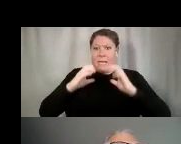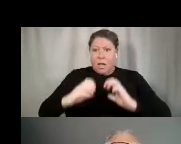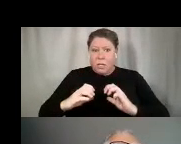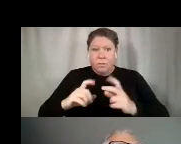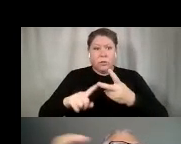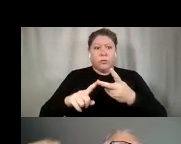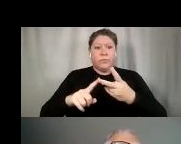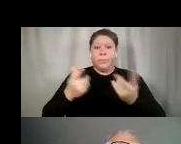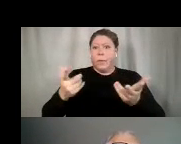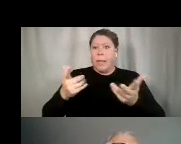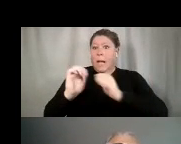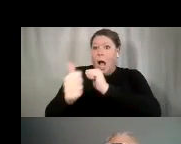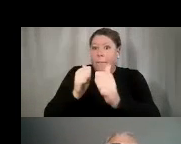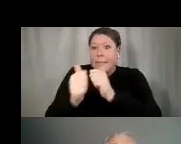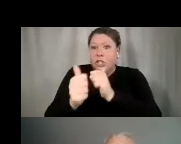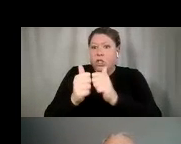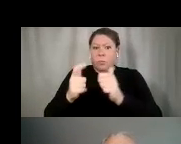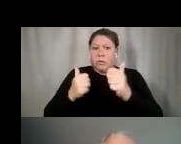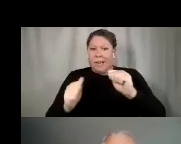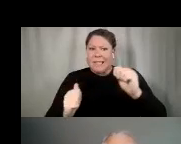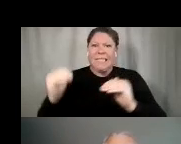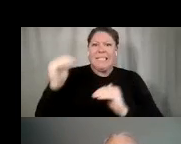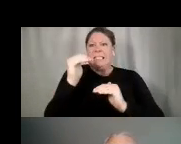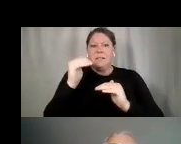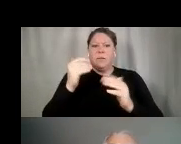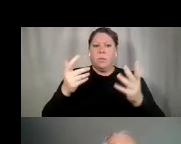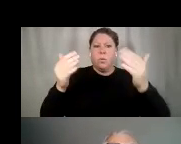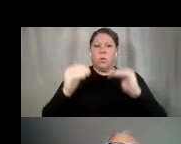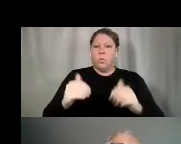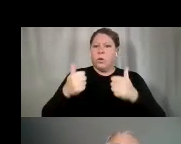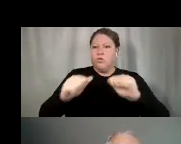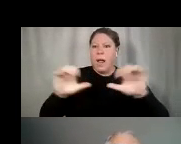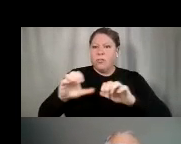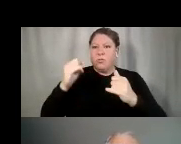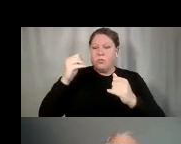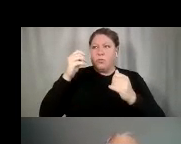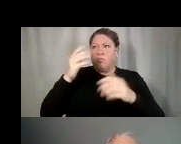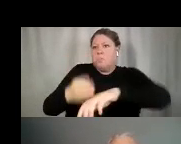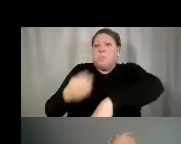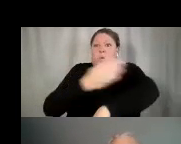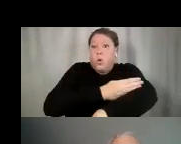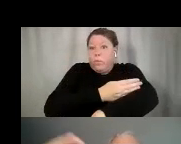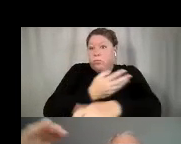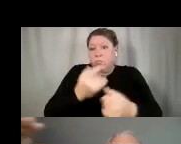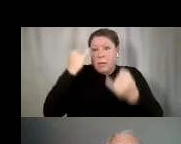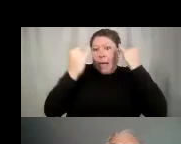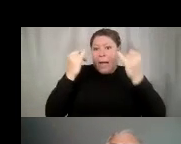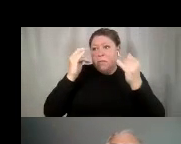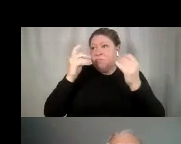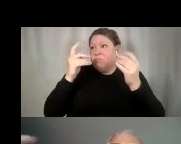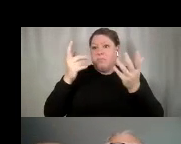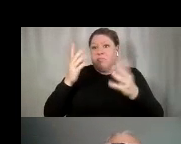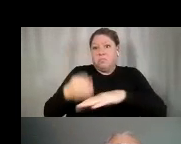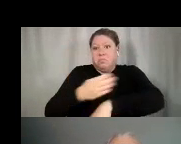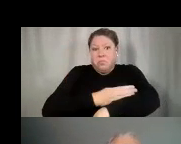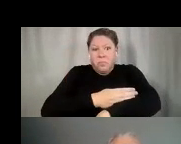we're trying to get ahead. We're trying to do something creative to improve what we're doing. So it might be an urgent